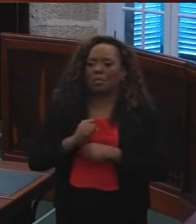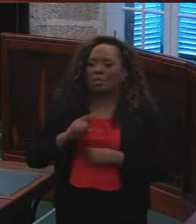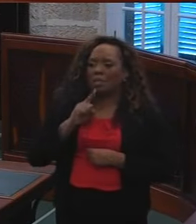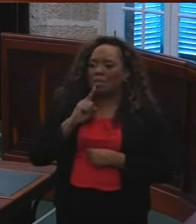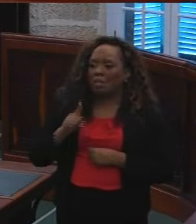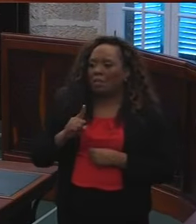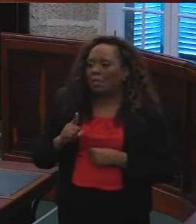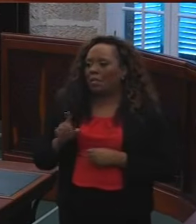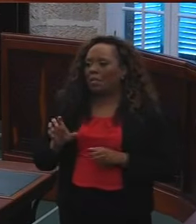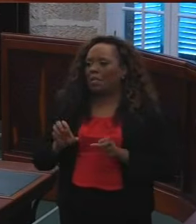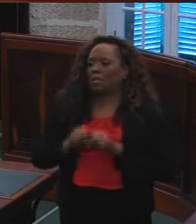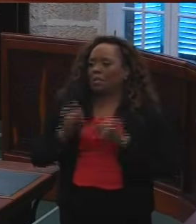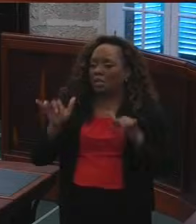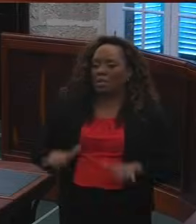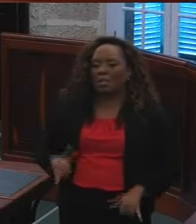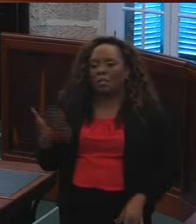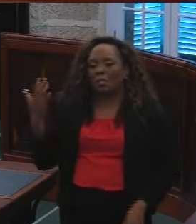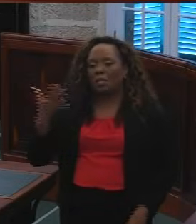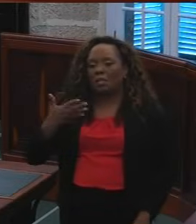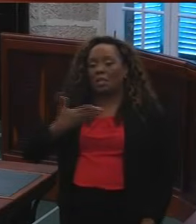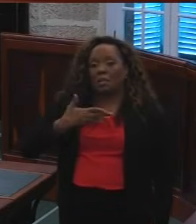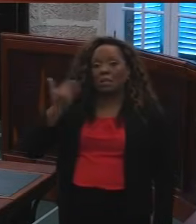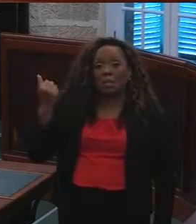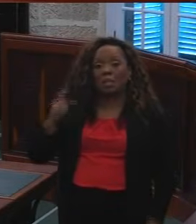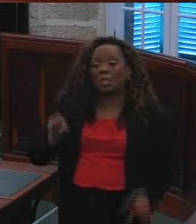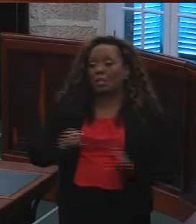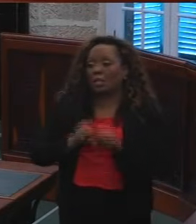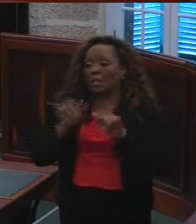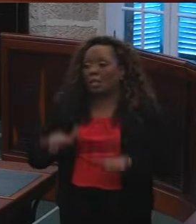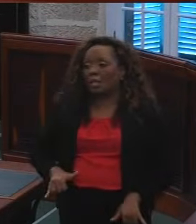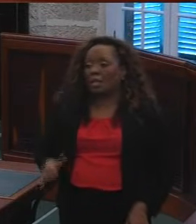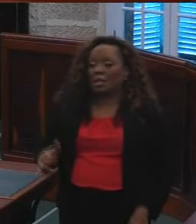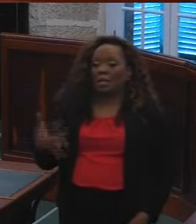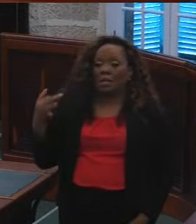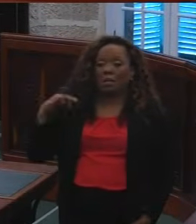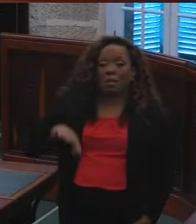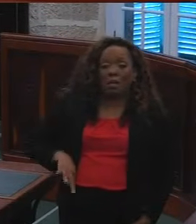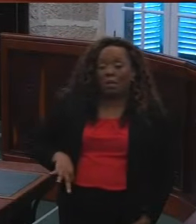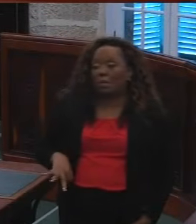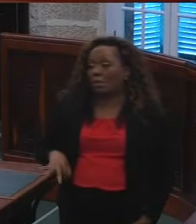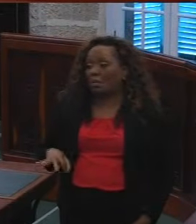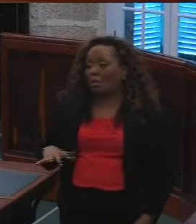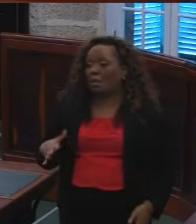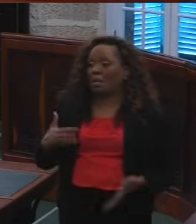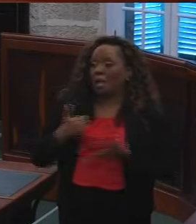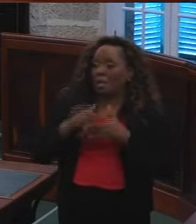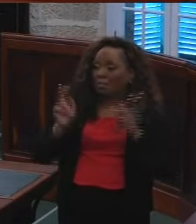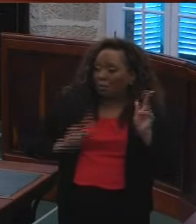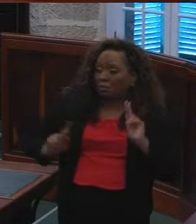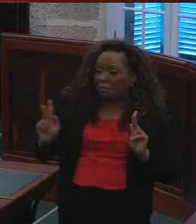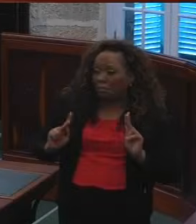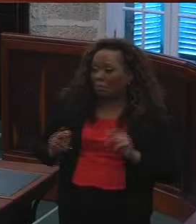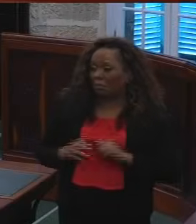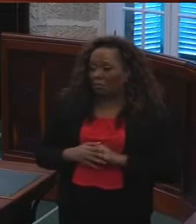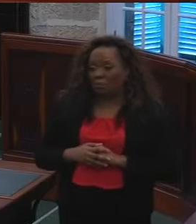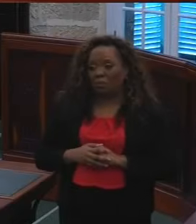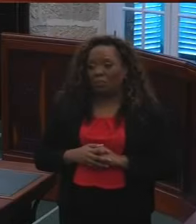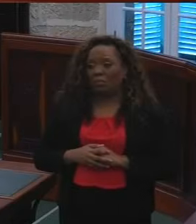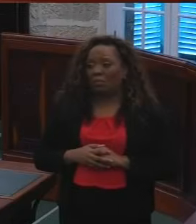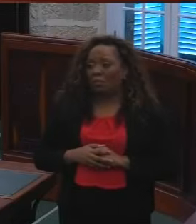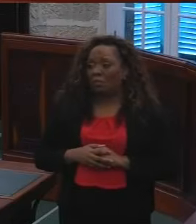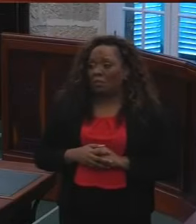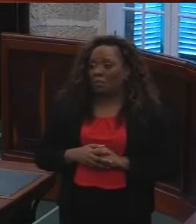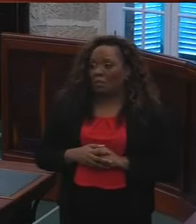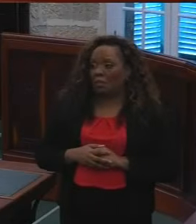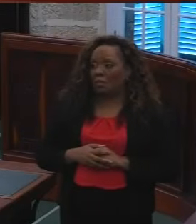the systems to better benefit the persons that we meant to protect, sir. I must tell you, sir, and I'm speaking now